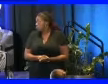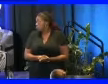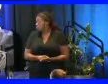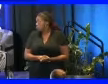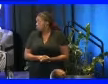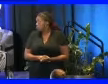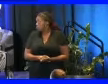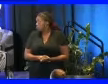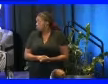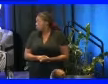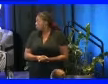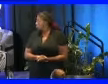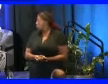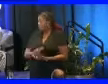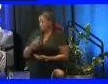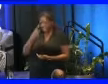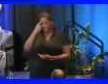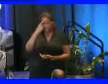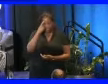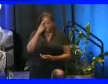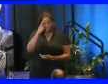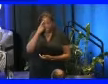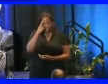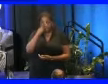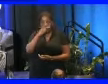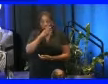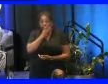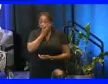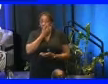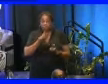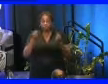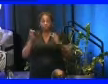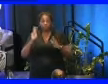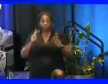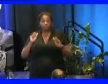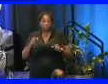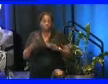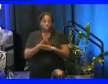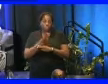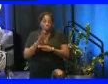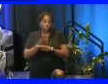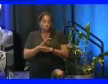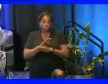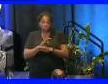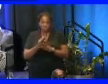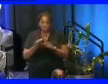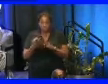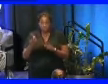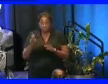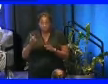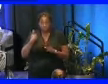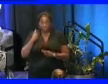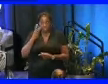I'll add, Yeah. I think that a lot of folks could use, and again, from somebody with